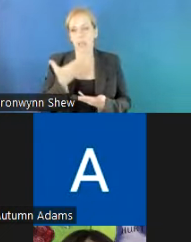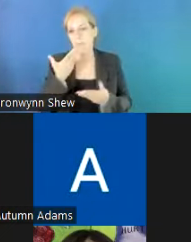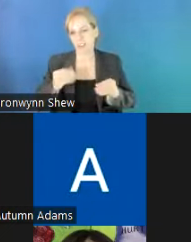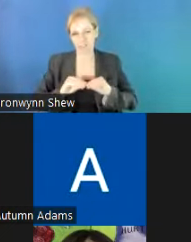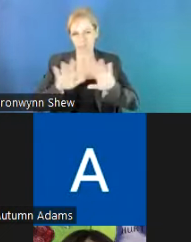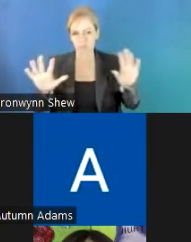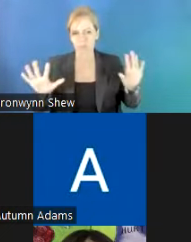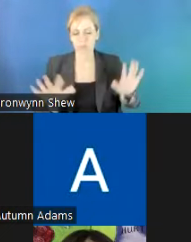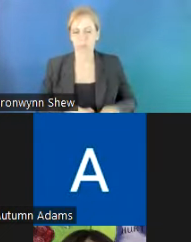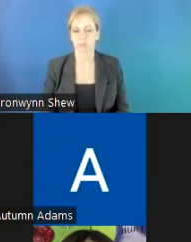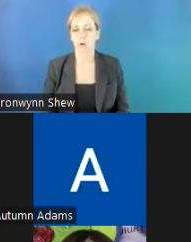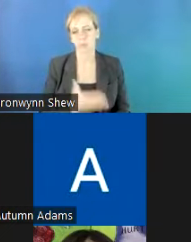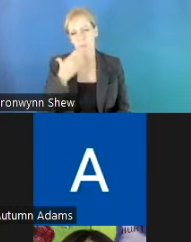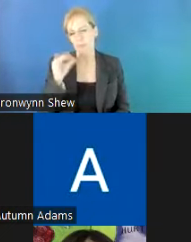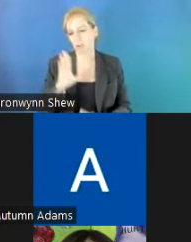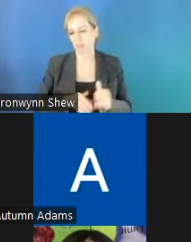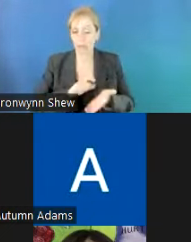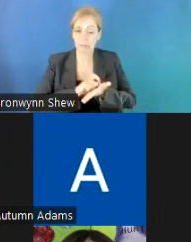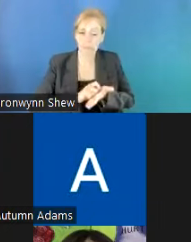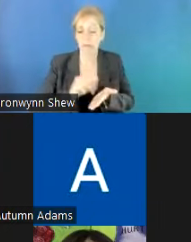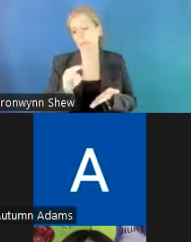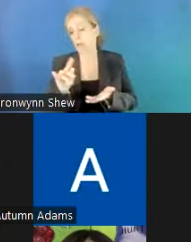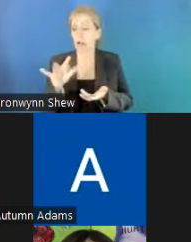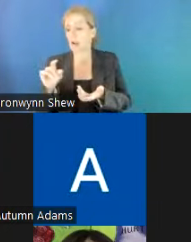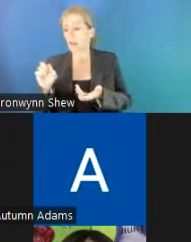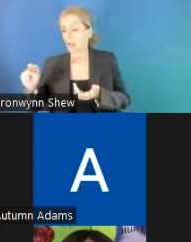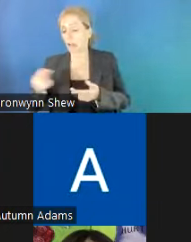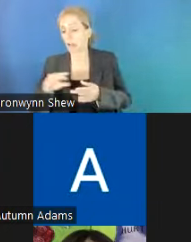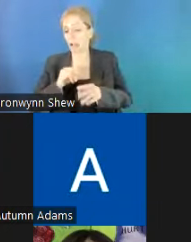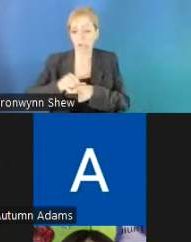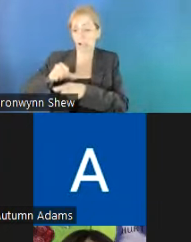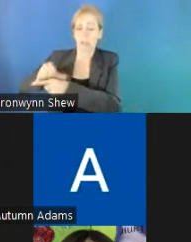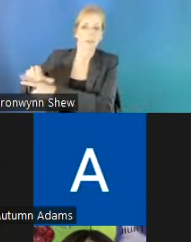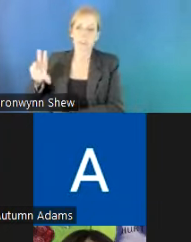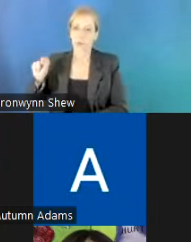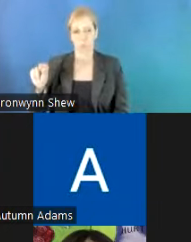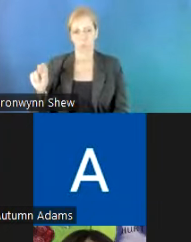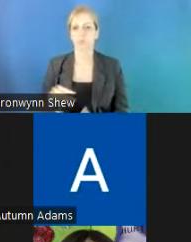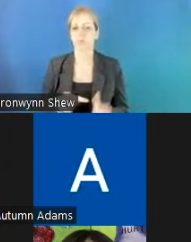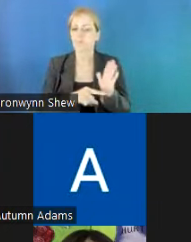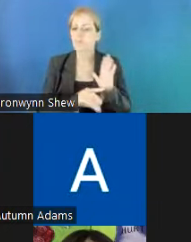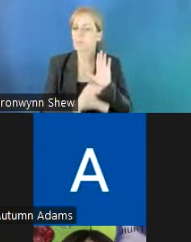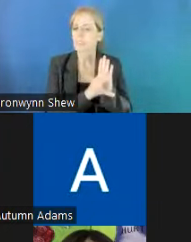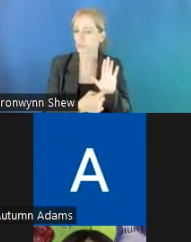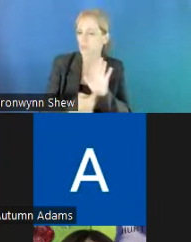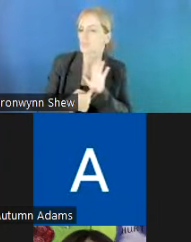sure that you understand that you don't really need to use a lot of big, complicated words.